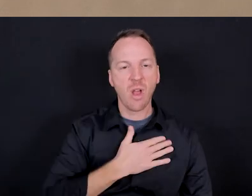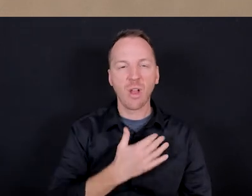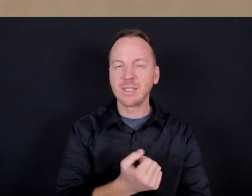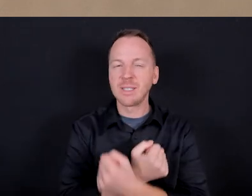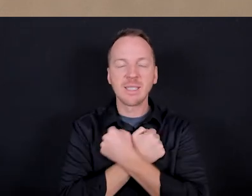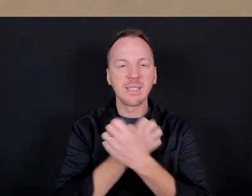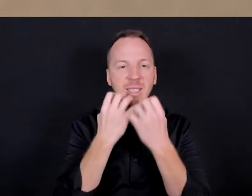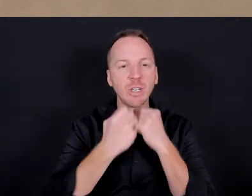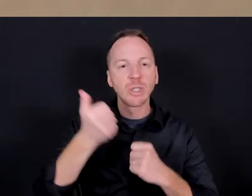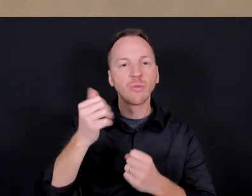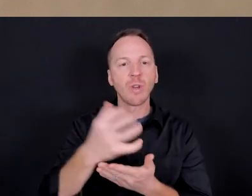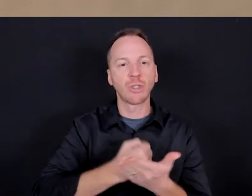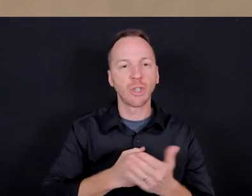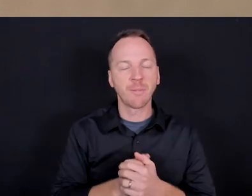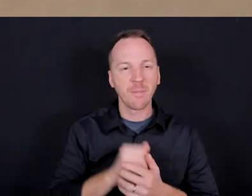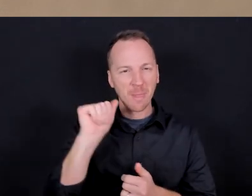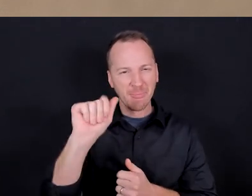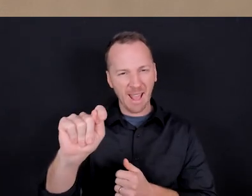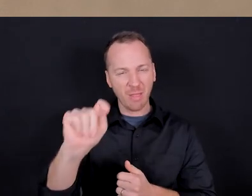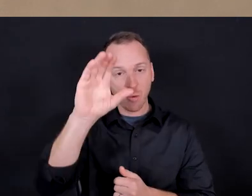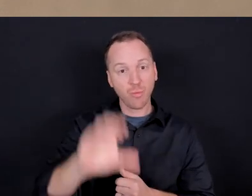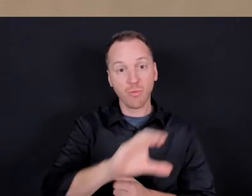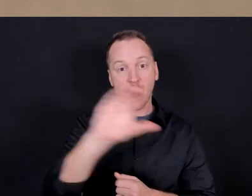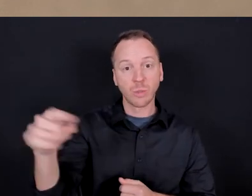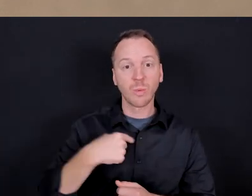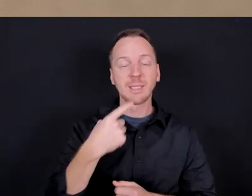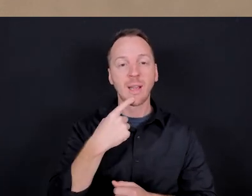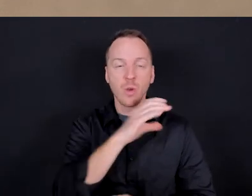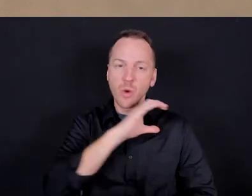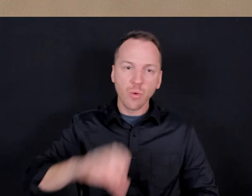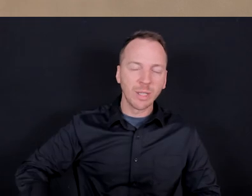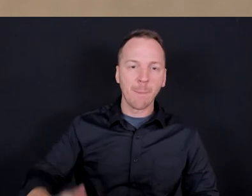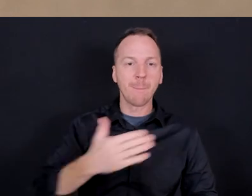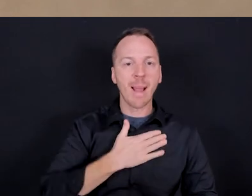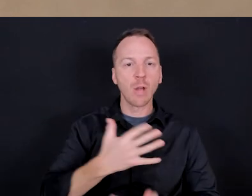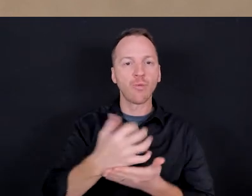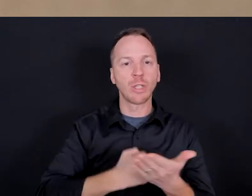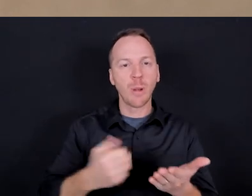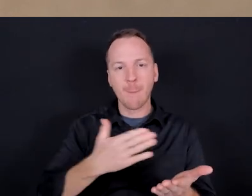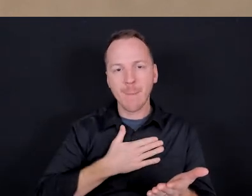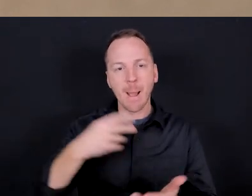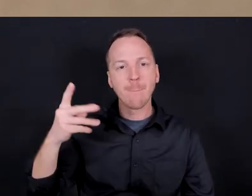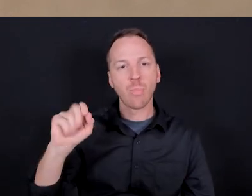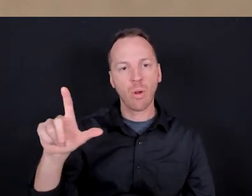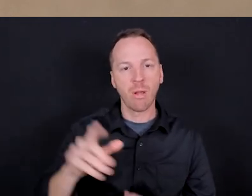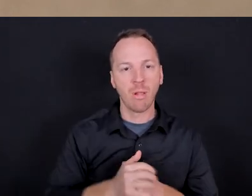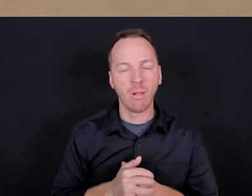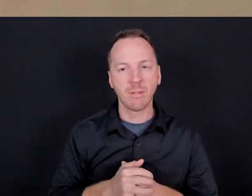dearest treasure. It's at the cross that we say, Christ is my treasure and my pearl.